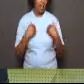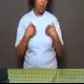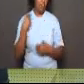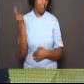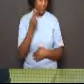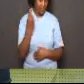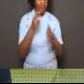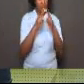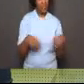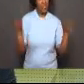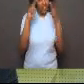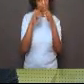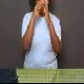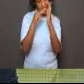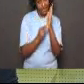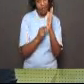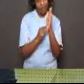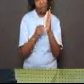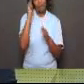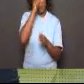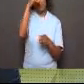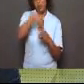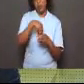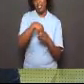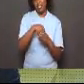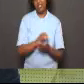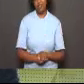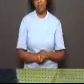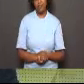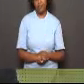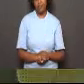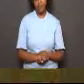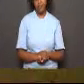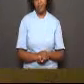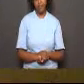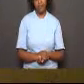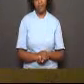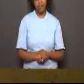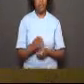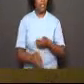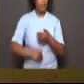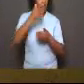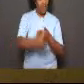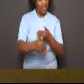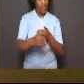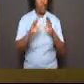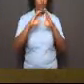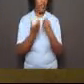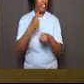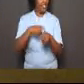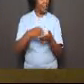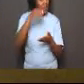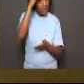benefits of a federal system in Ethiopia. In our next